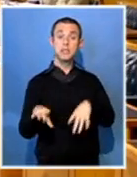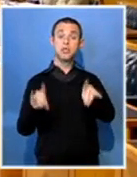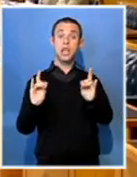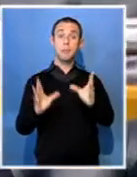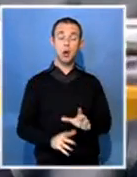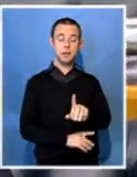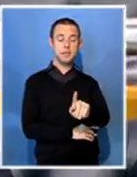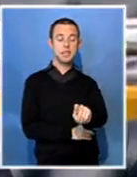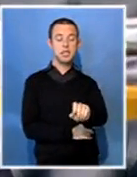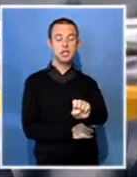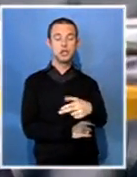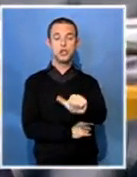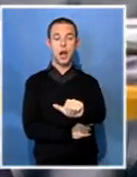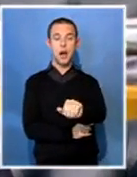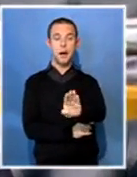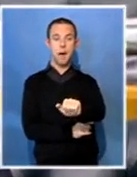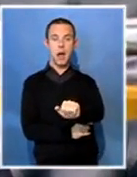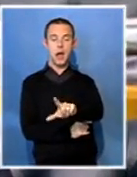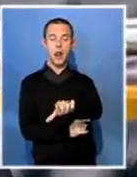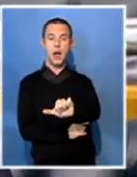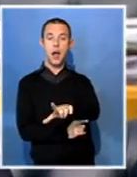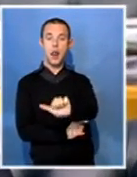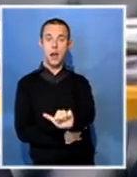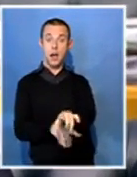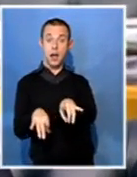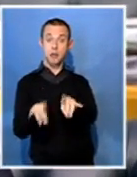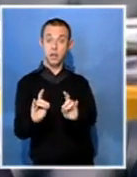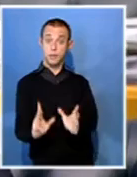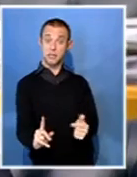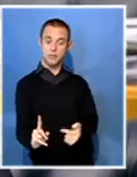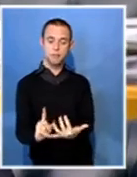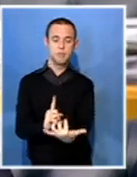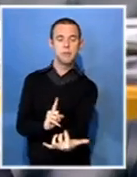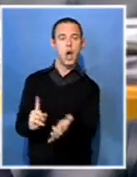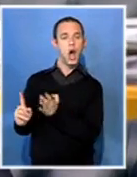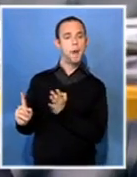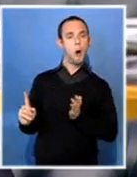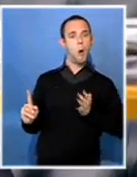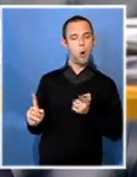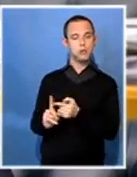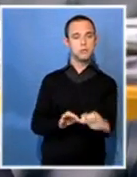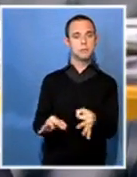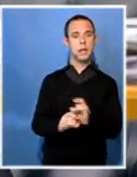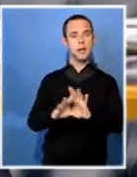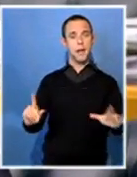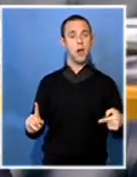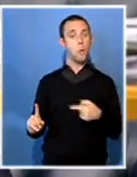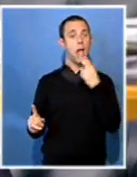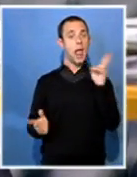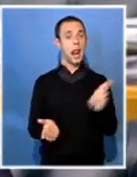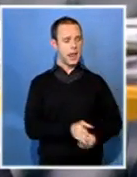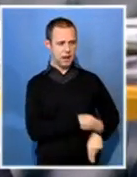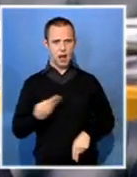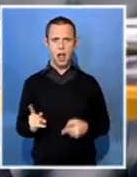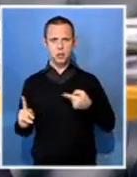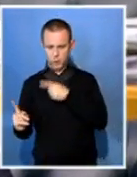report to the board. But because the letter was addressed to her, she thought it was for her personal consumption only and never